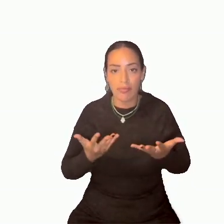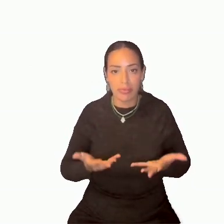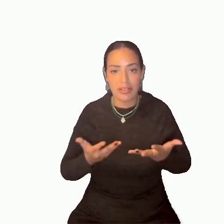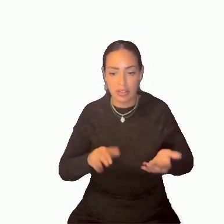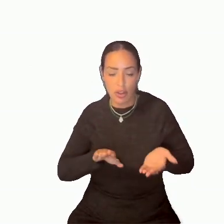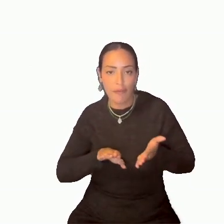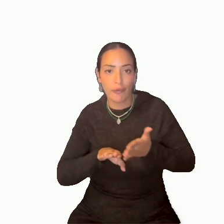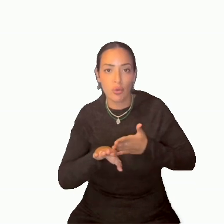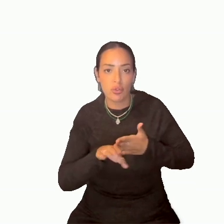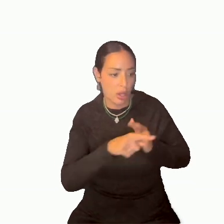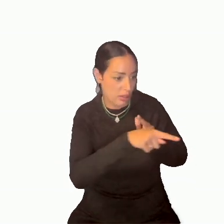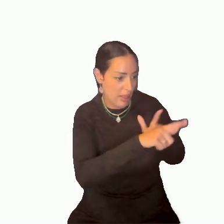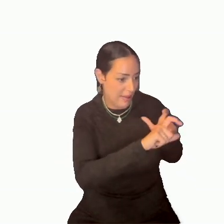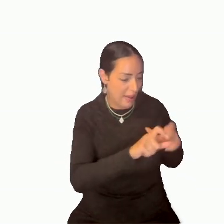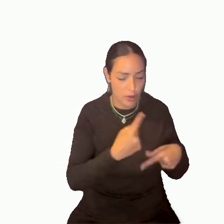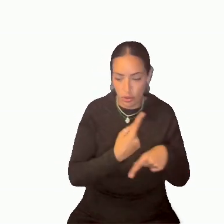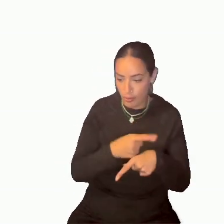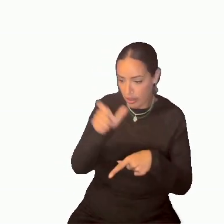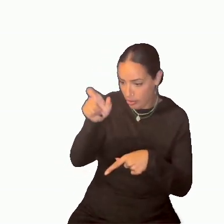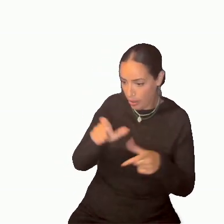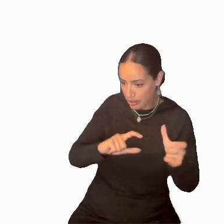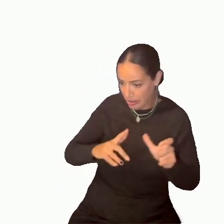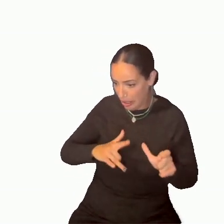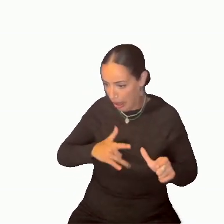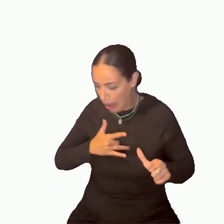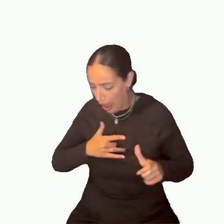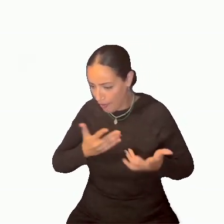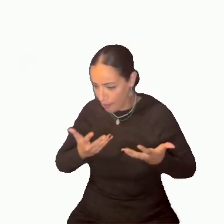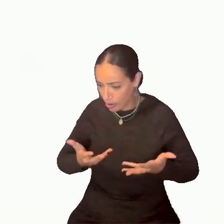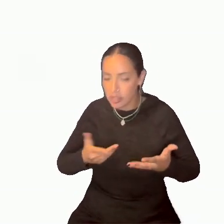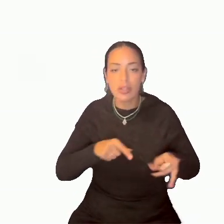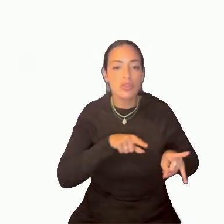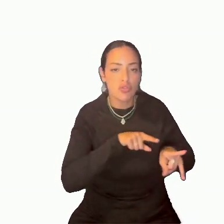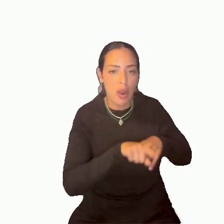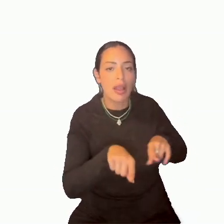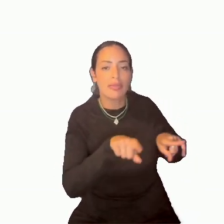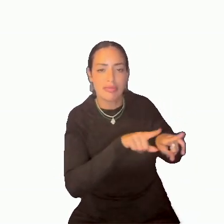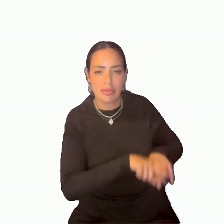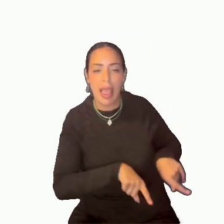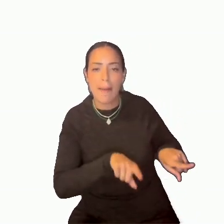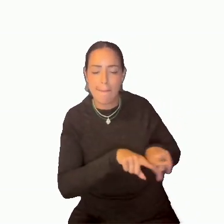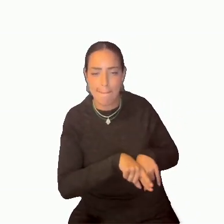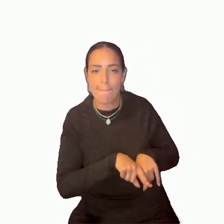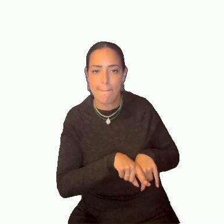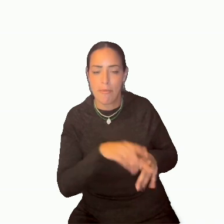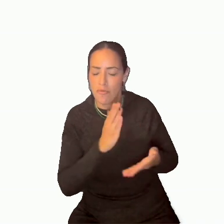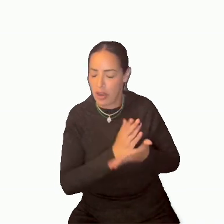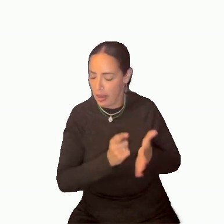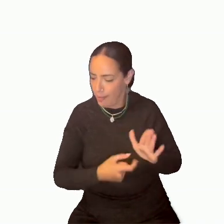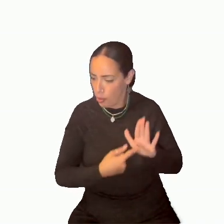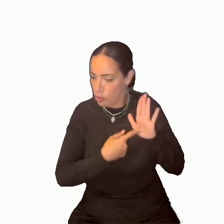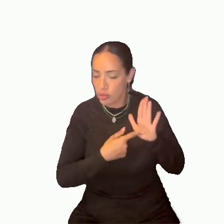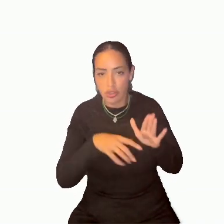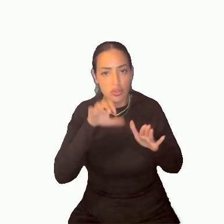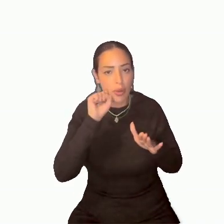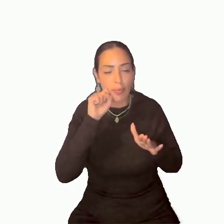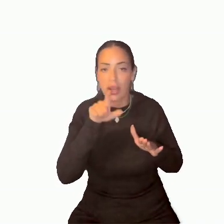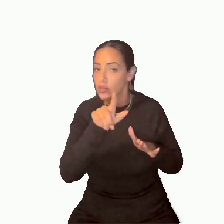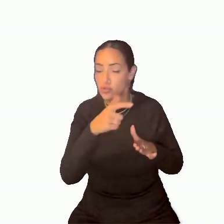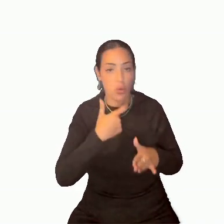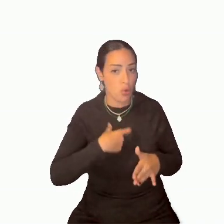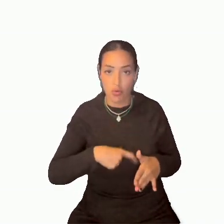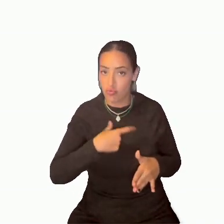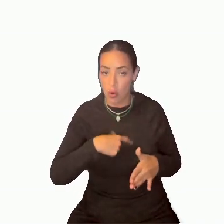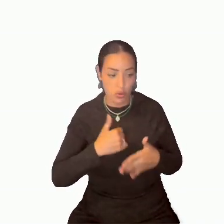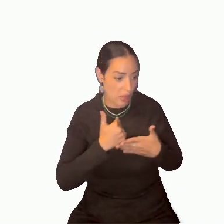they continue to talk about them in the present tense, you should try and mirror this as far as possible. It's important to remember that it's not your role to